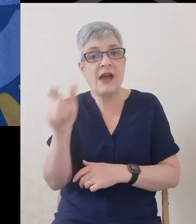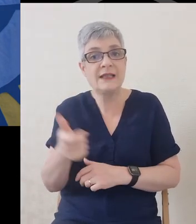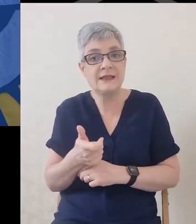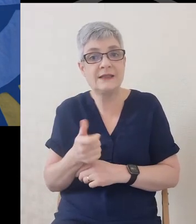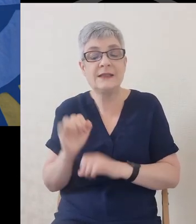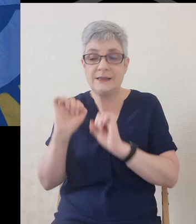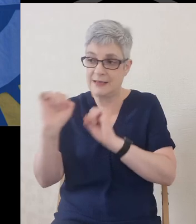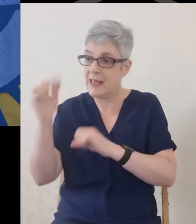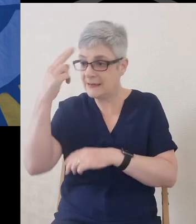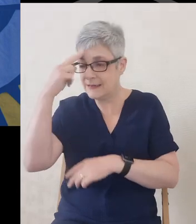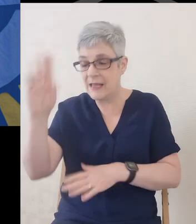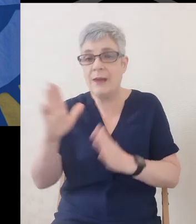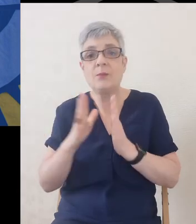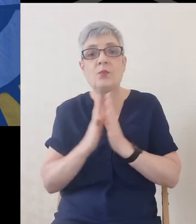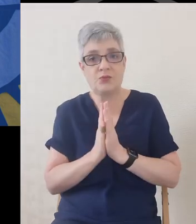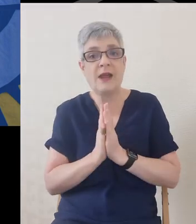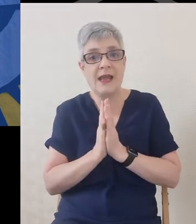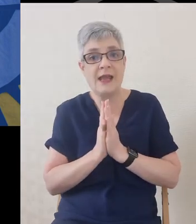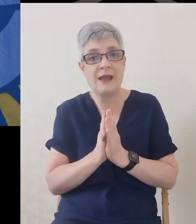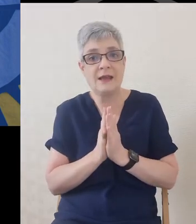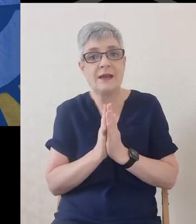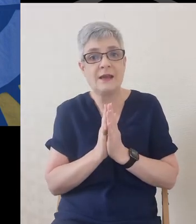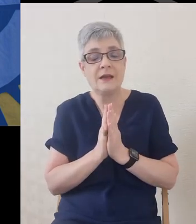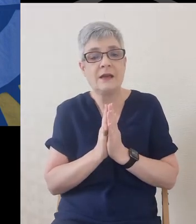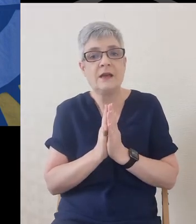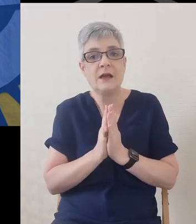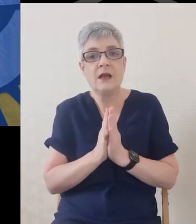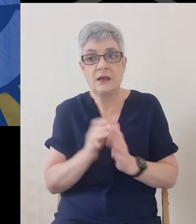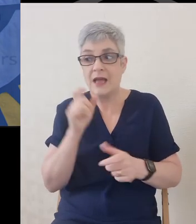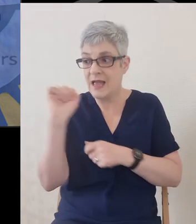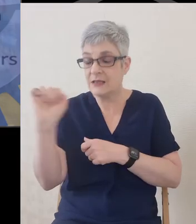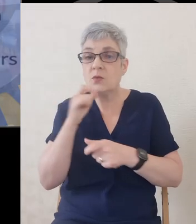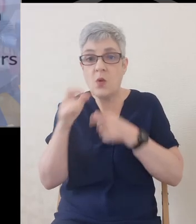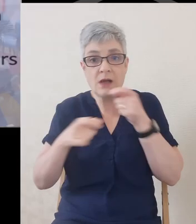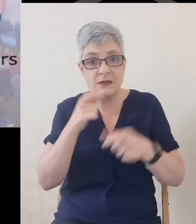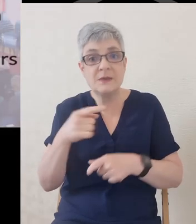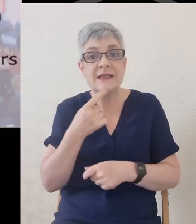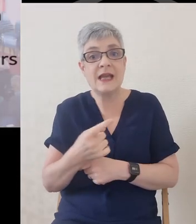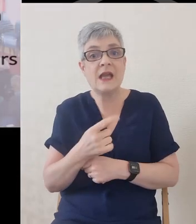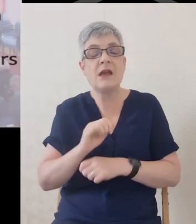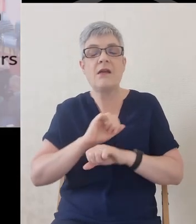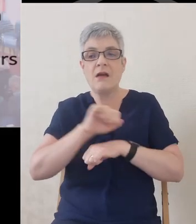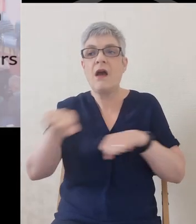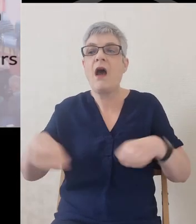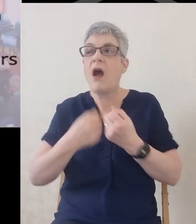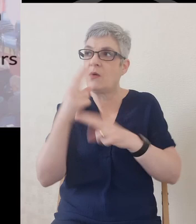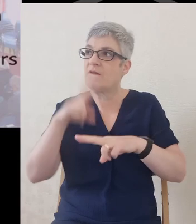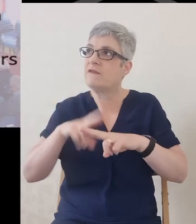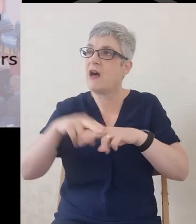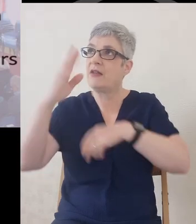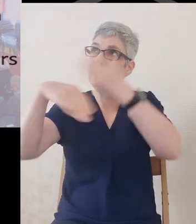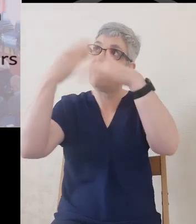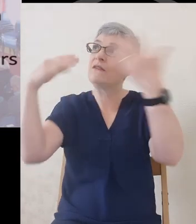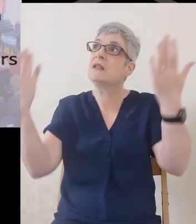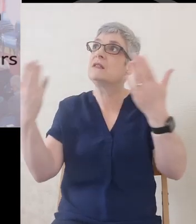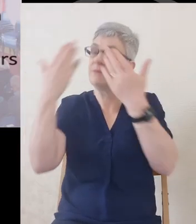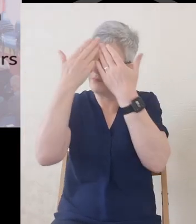In whose name we pray, and in whose words we say, Our Father in heaven,